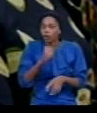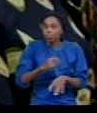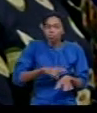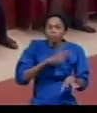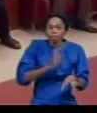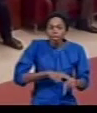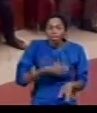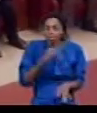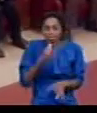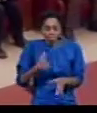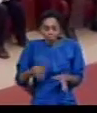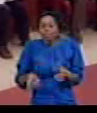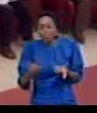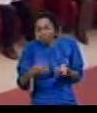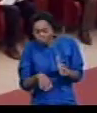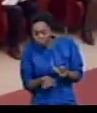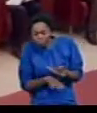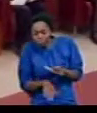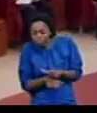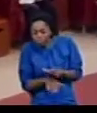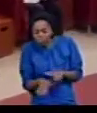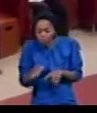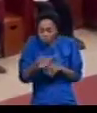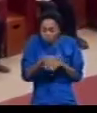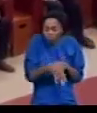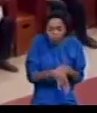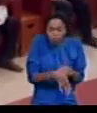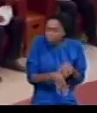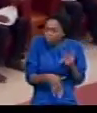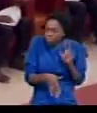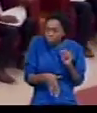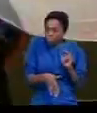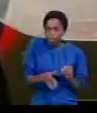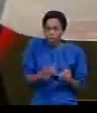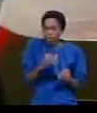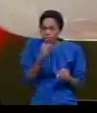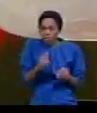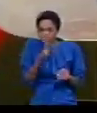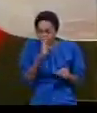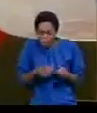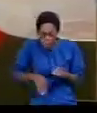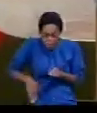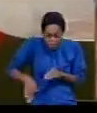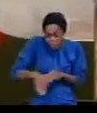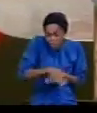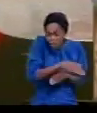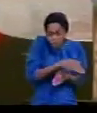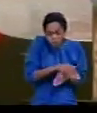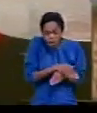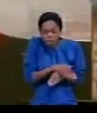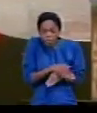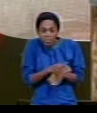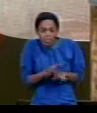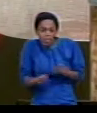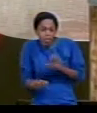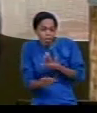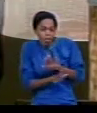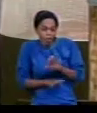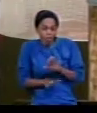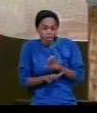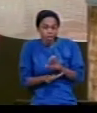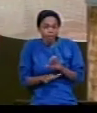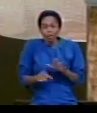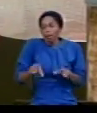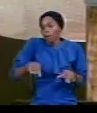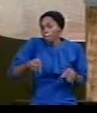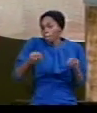under control, just to be subdued. It's not to be submerged within or under many